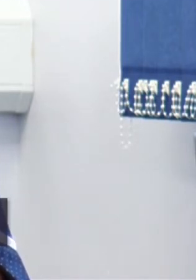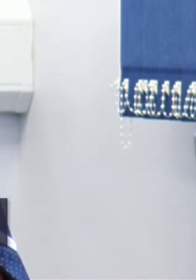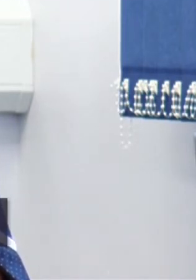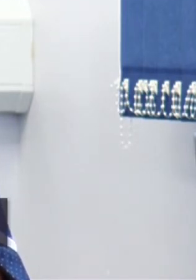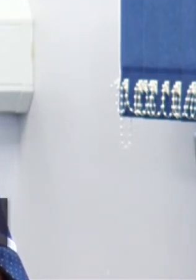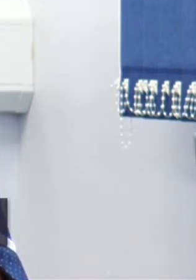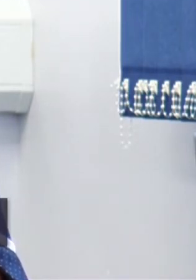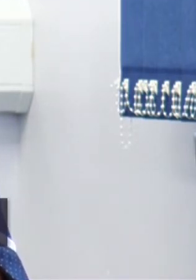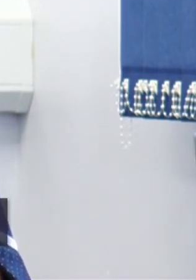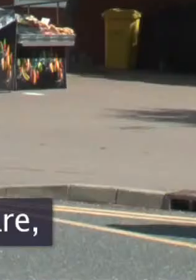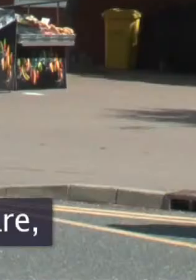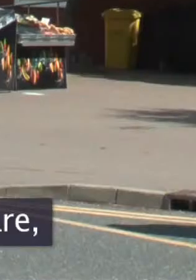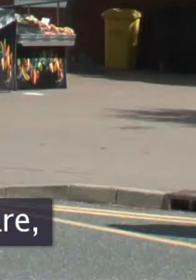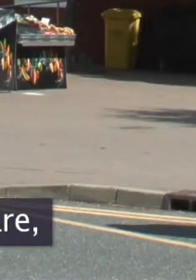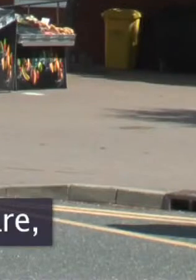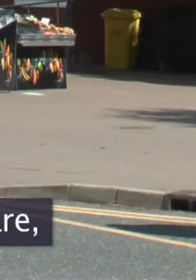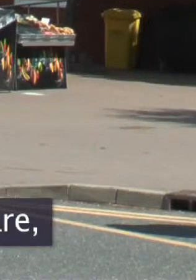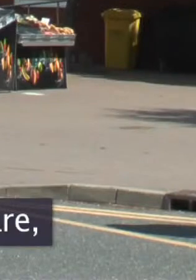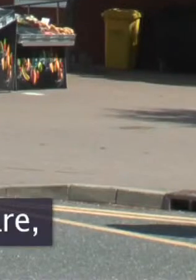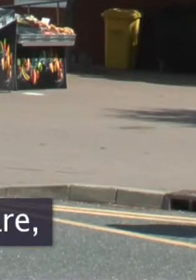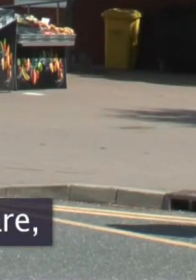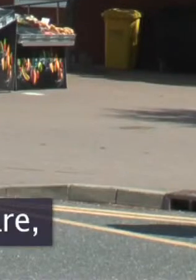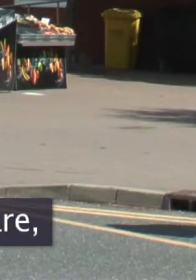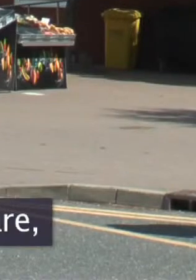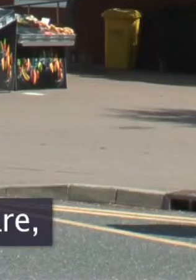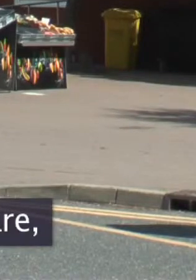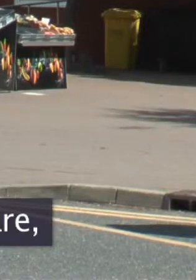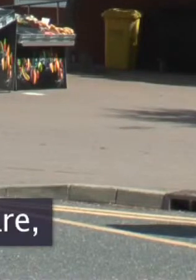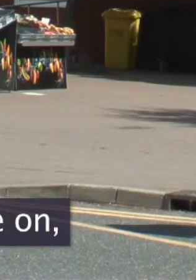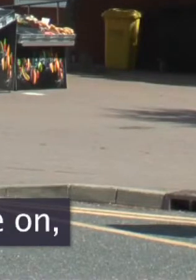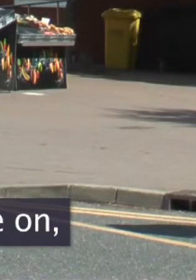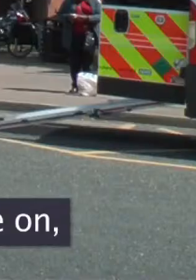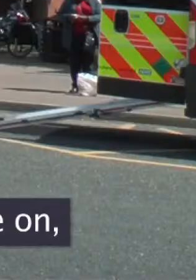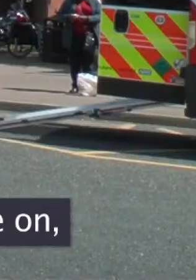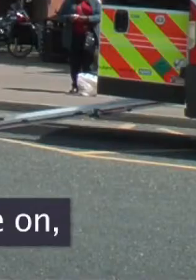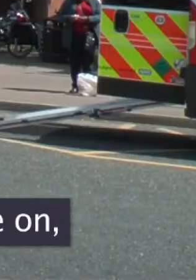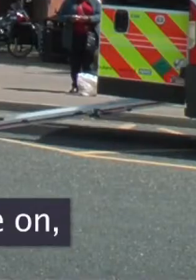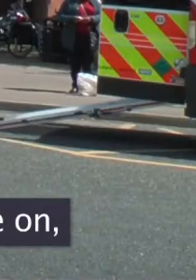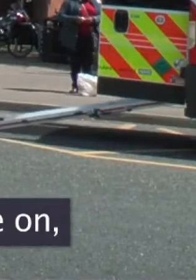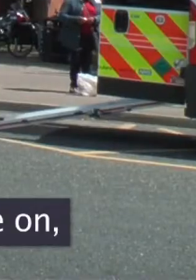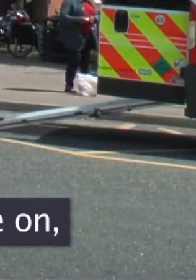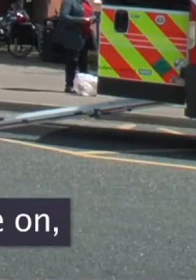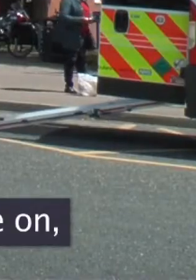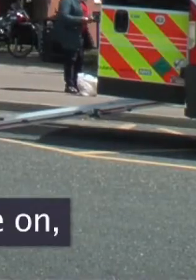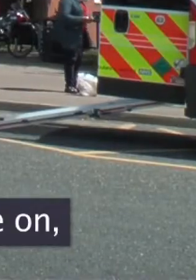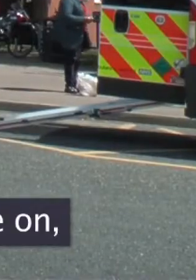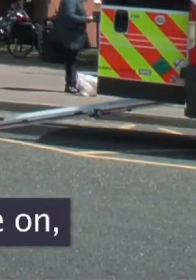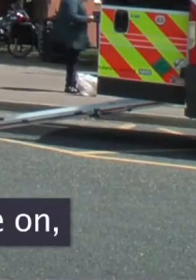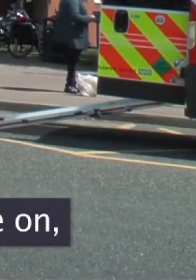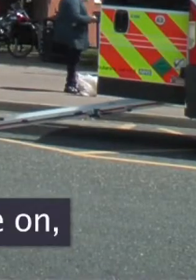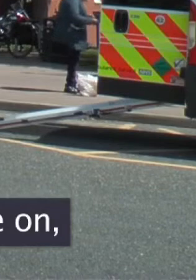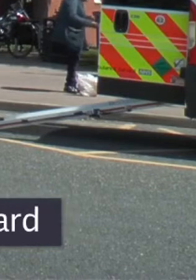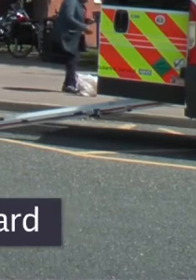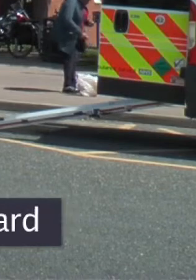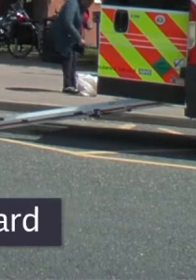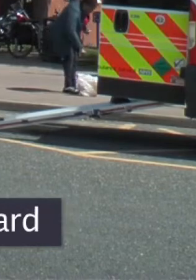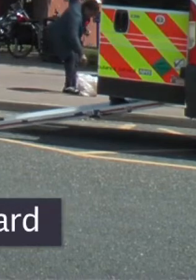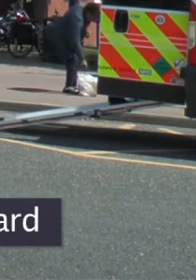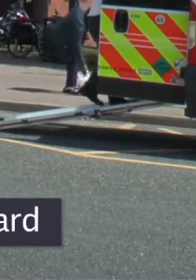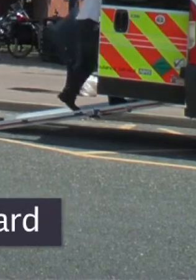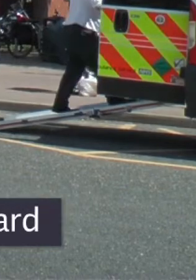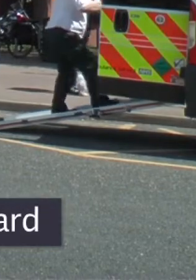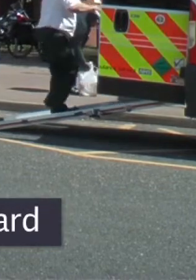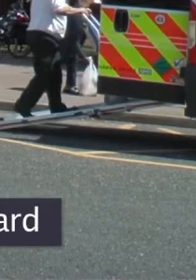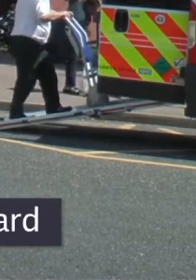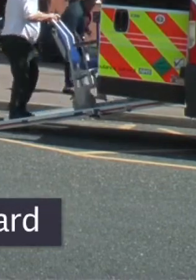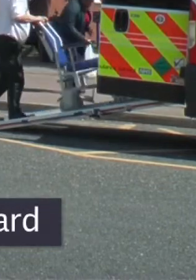of our patients and carers. And once we understand what some of the issues are, whether that be positive or areas that we can improve on, we can